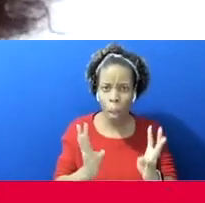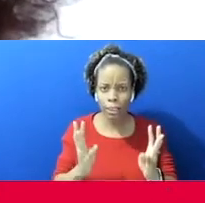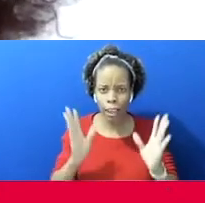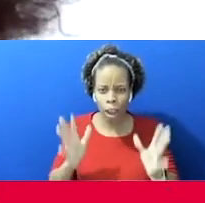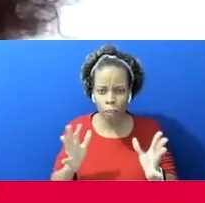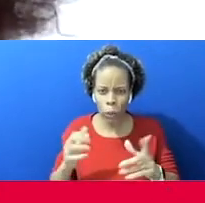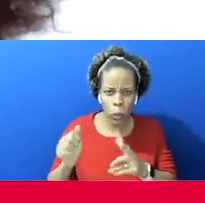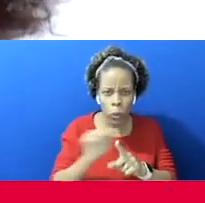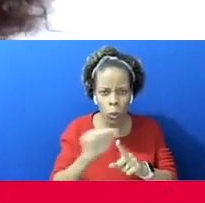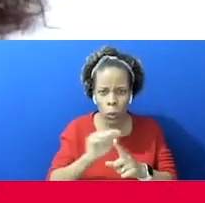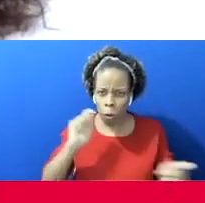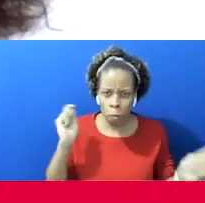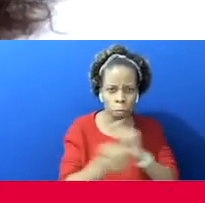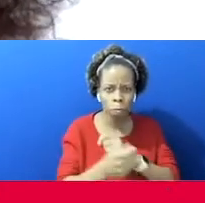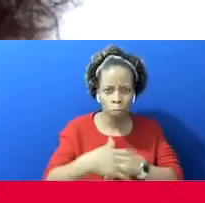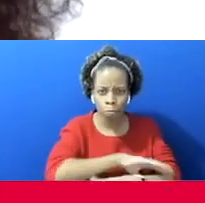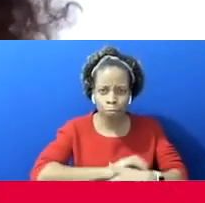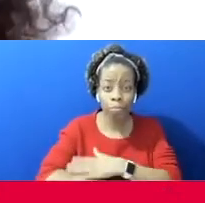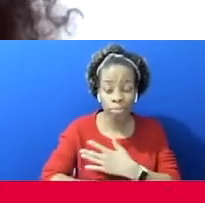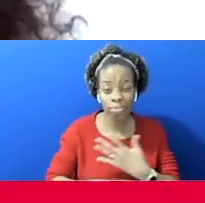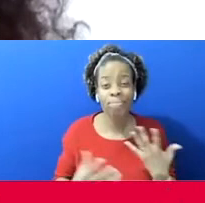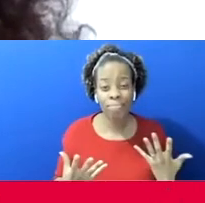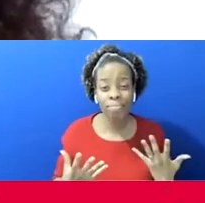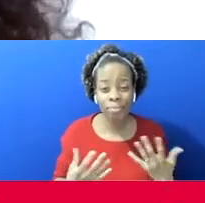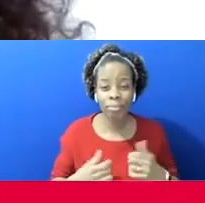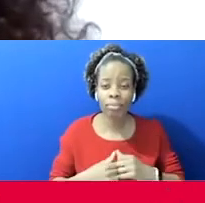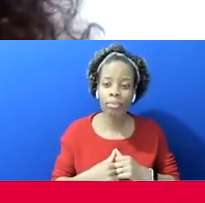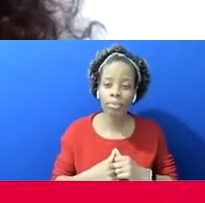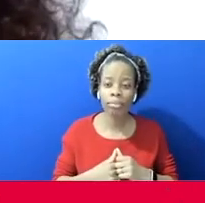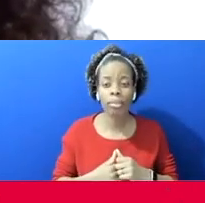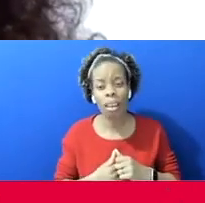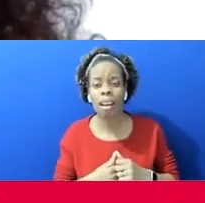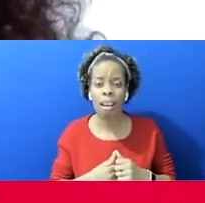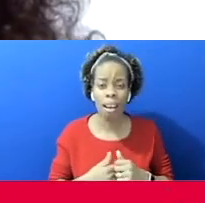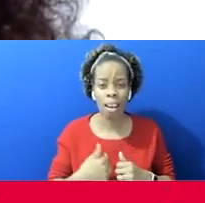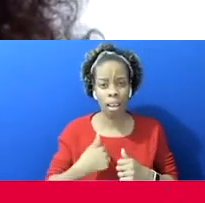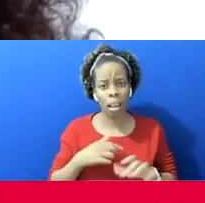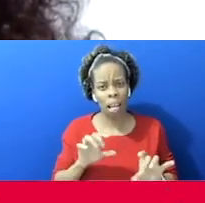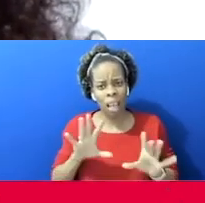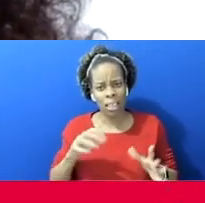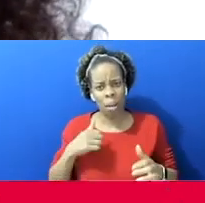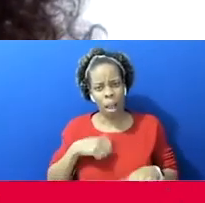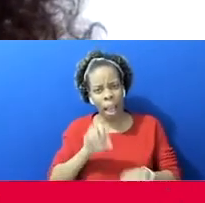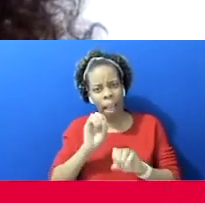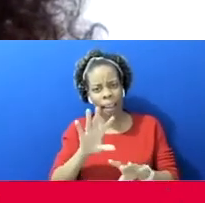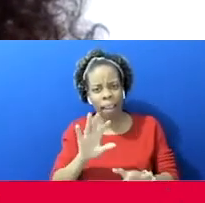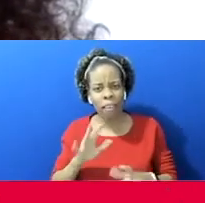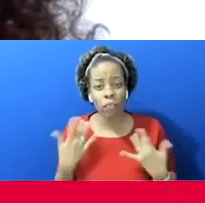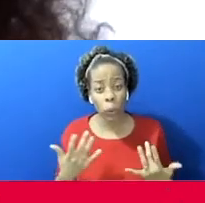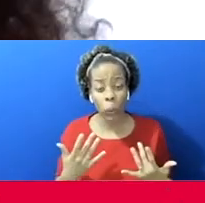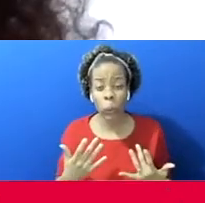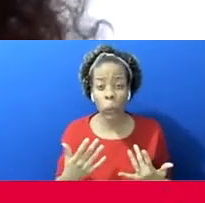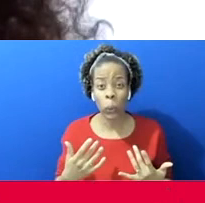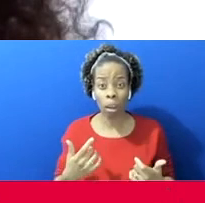place and that way of thinking in place. So yeah, I think that's just kind of all I have to say on that point, that